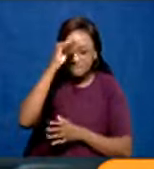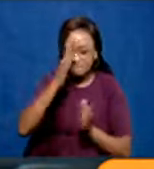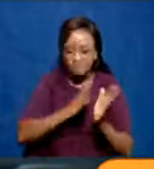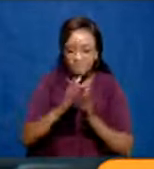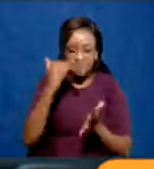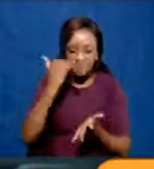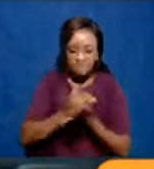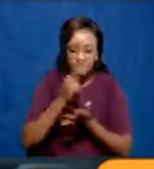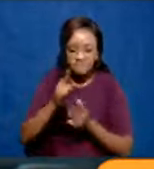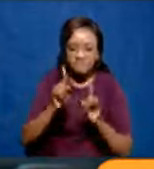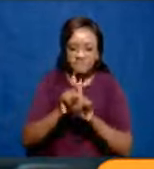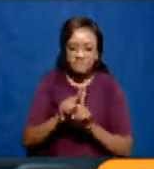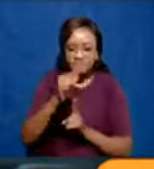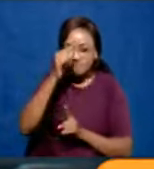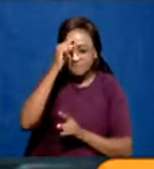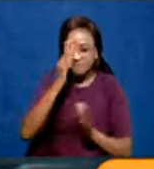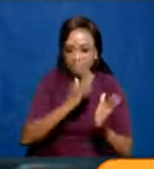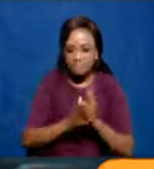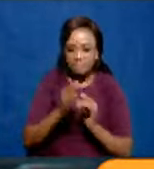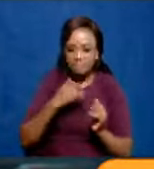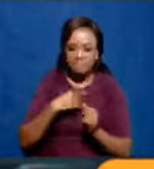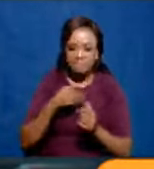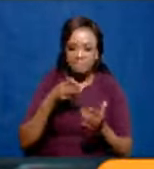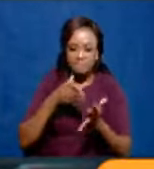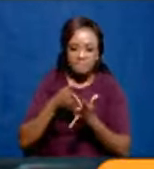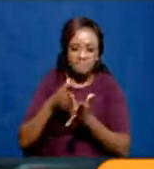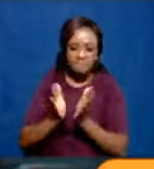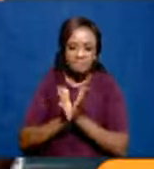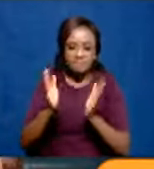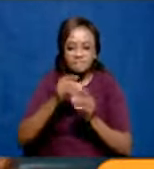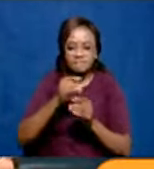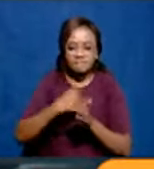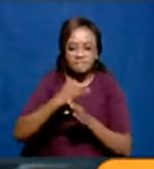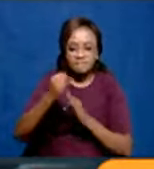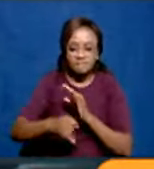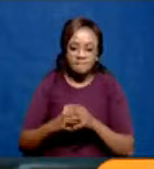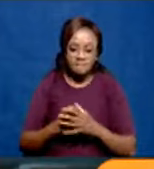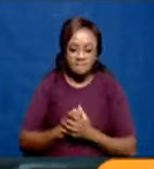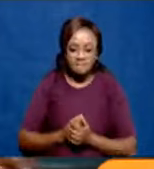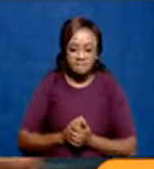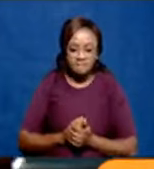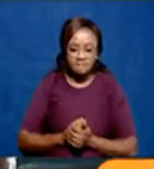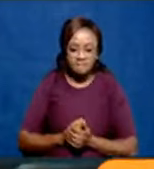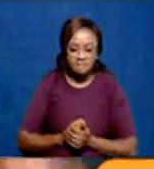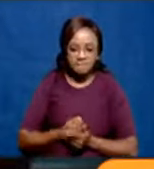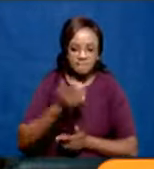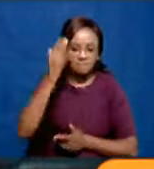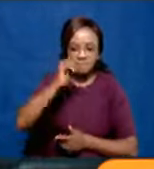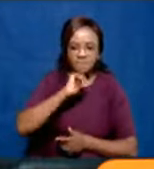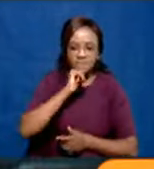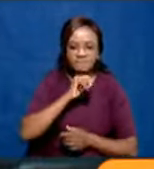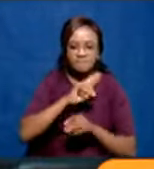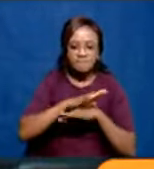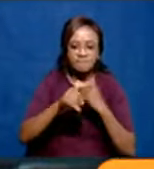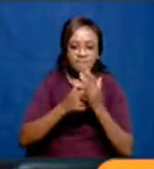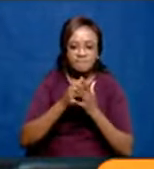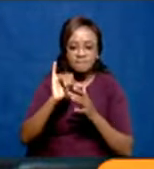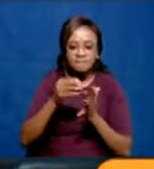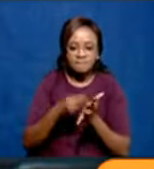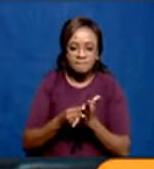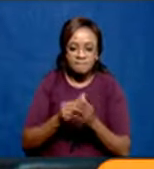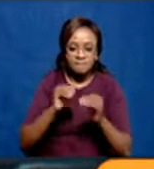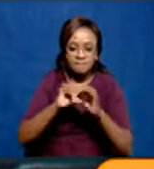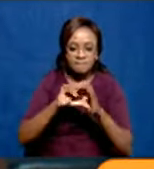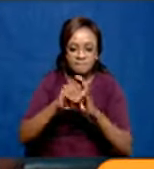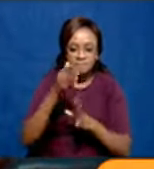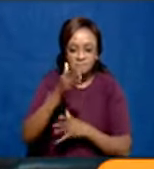and government will again buy private insurance for the civil servant and other workers from private insurance company. Okay. Why not all that money be invested there? Okay,